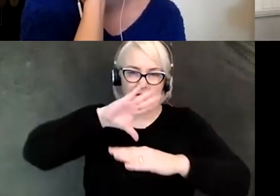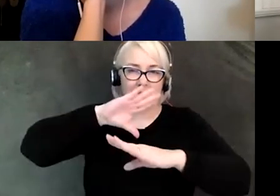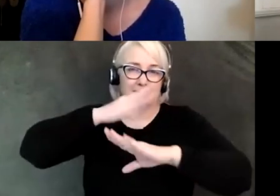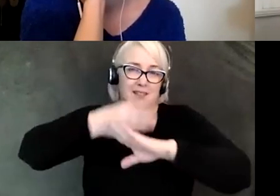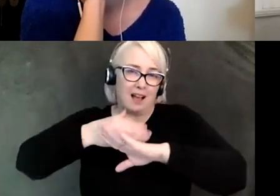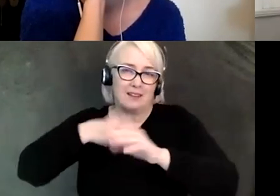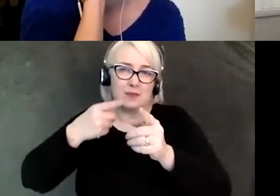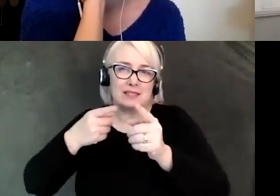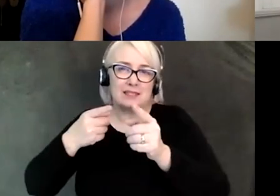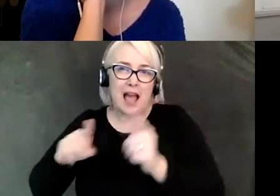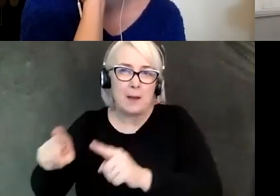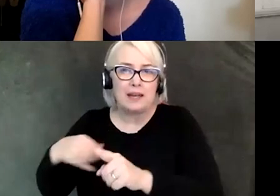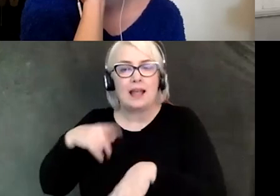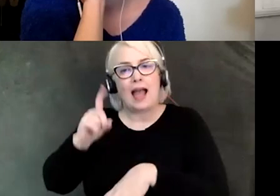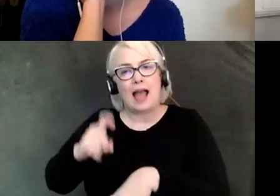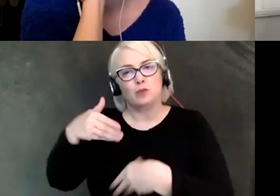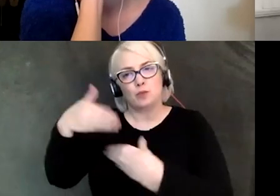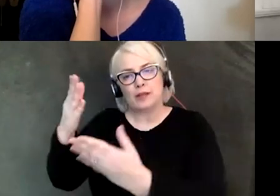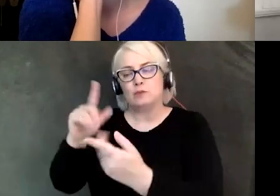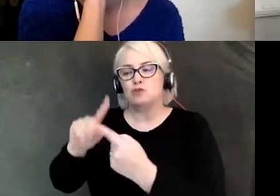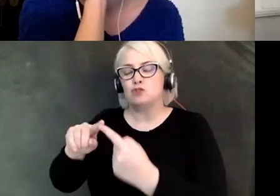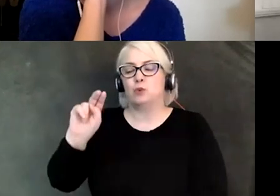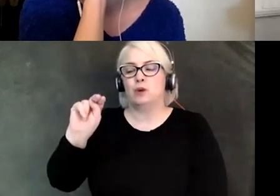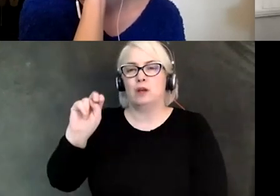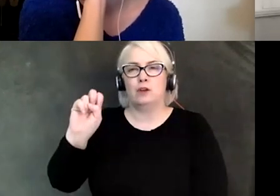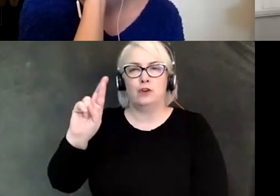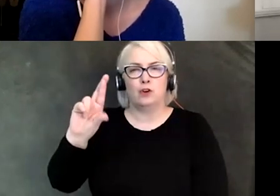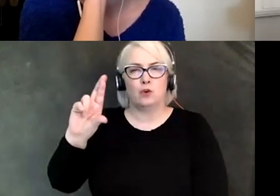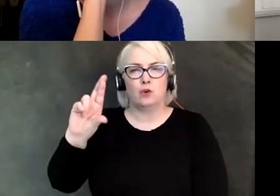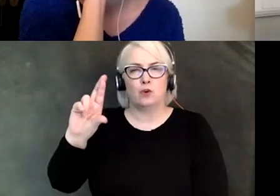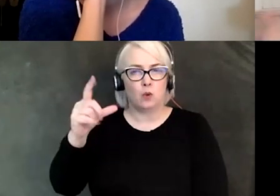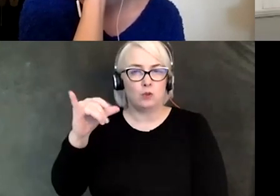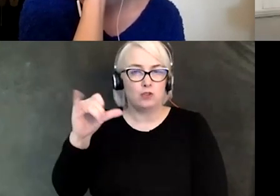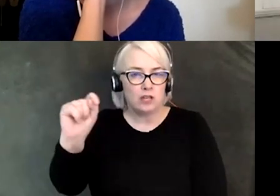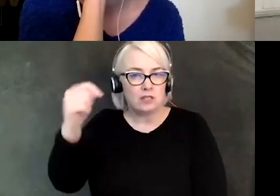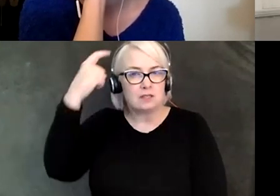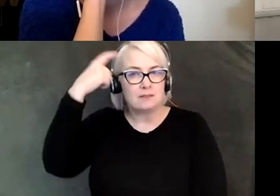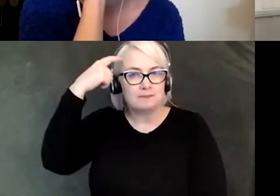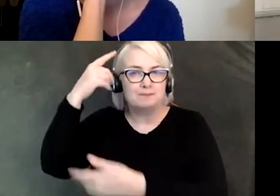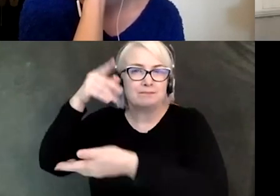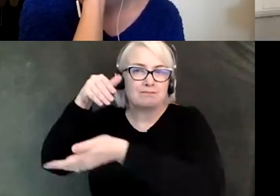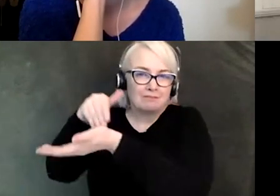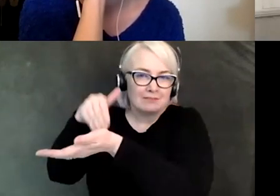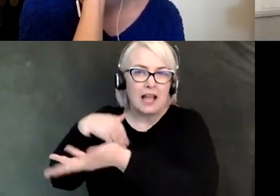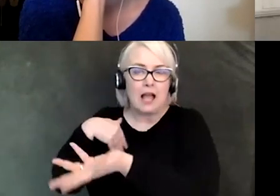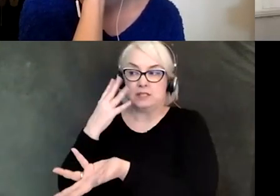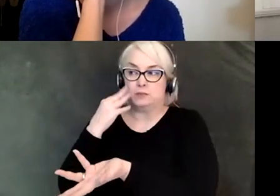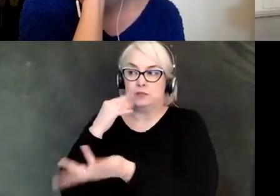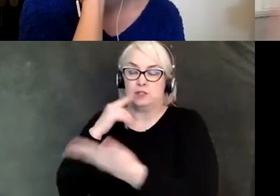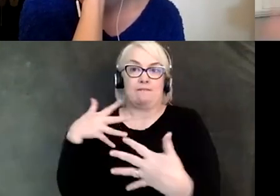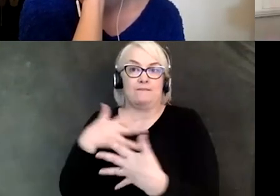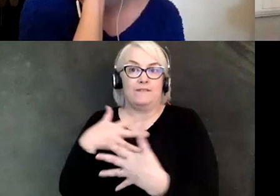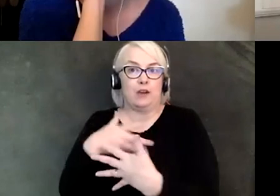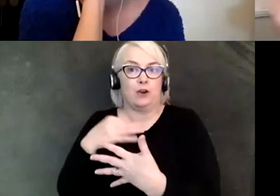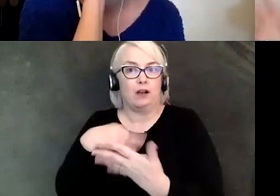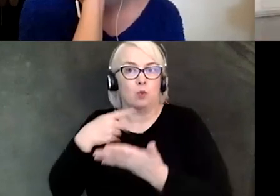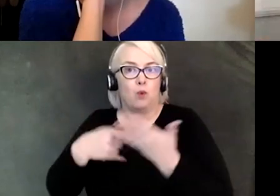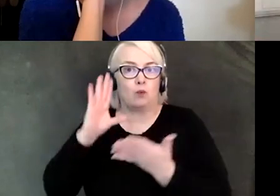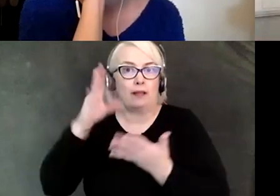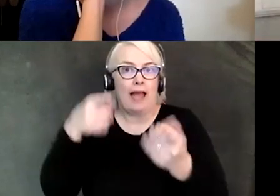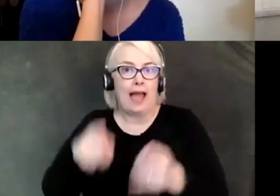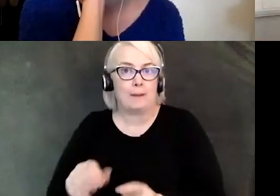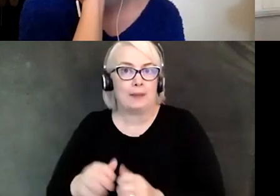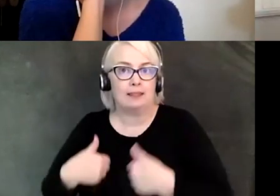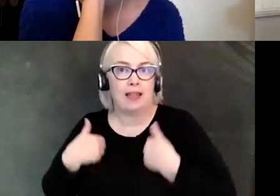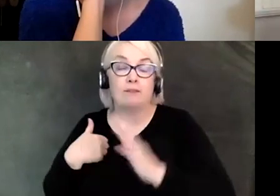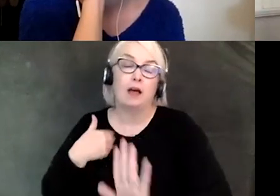with how to take him to neurologist. So I was experiencing just the fear of what would happen in life. If, if these things happen and luckily my son's